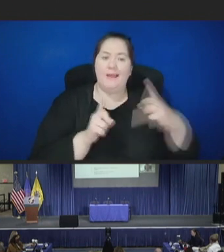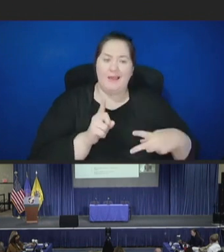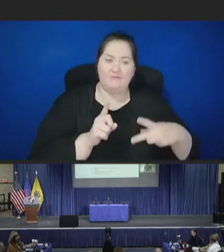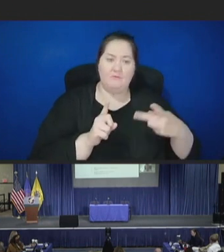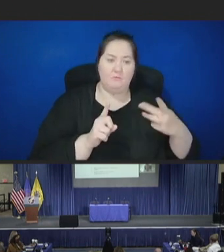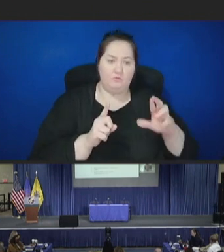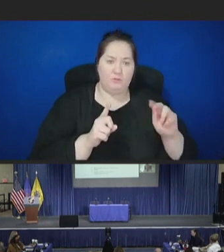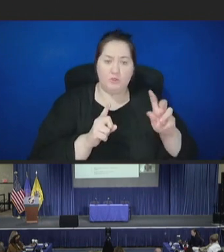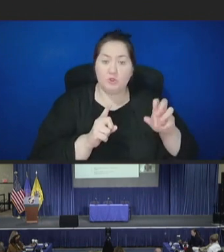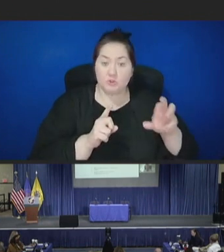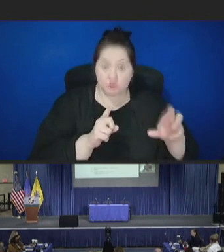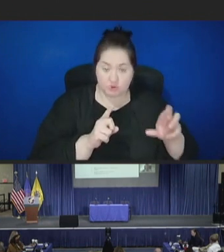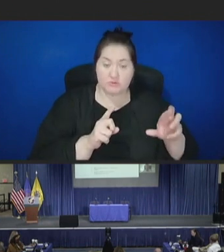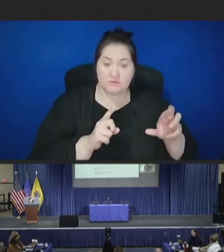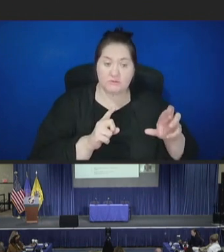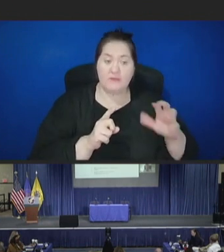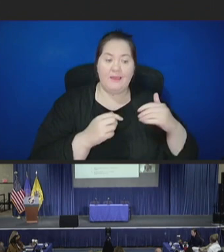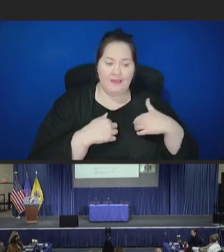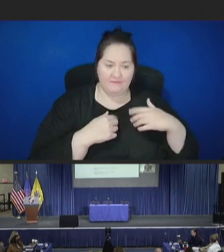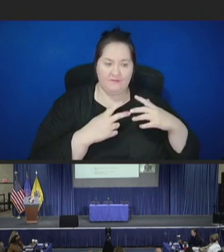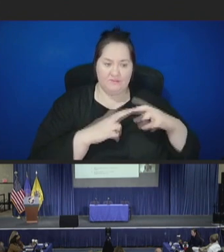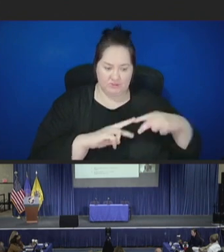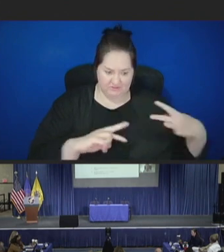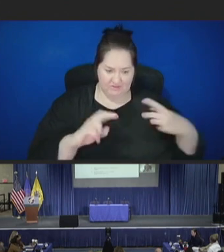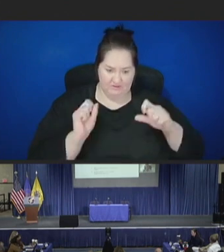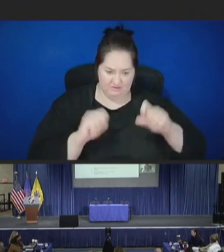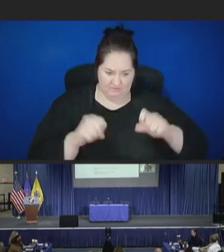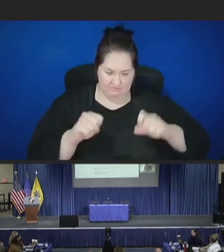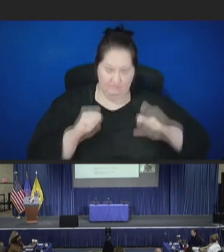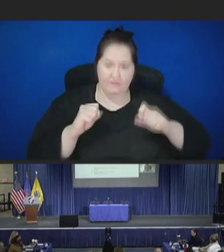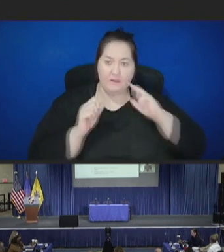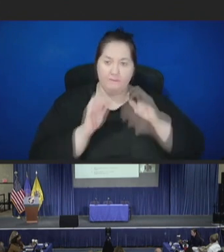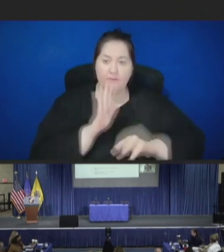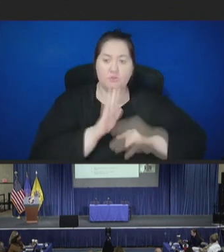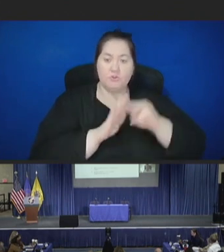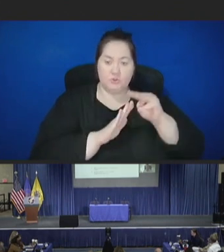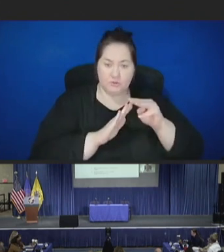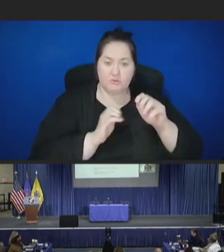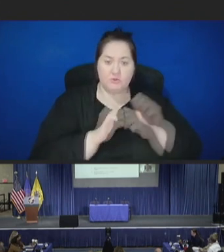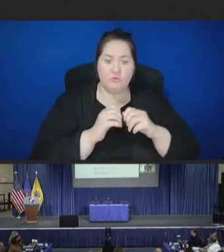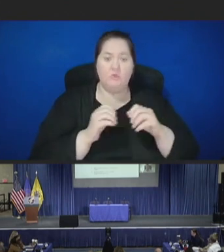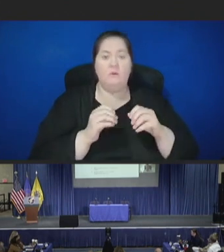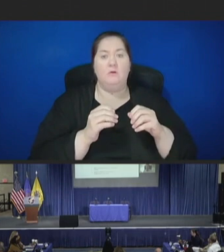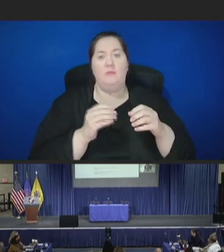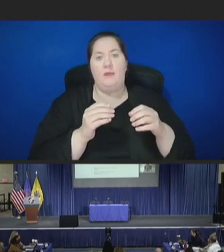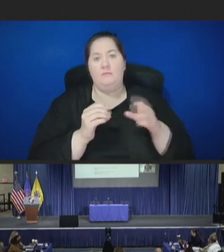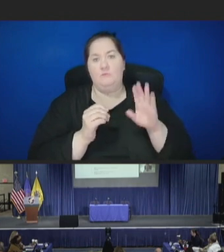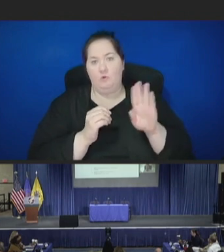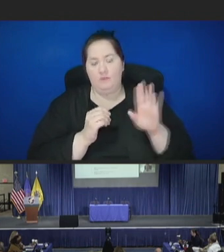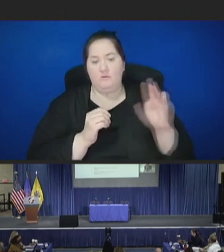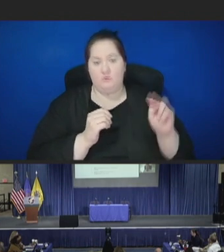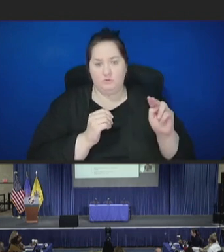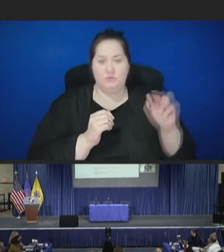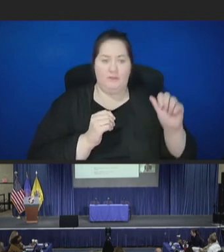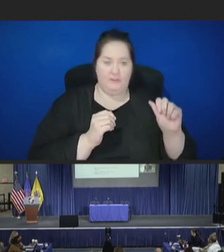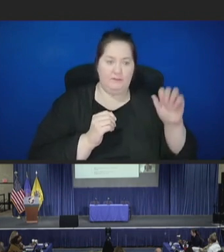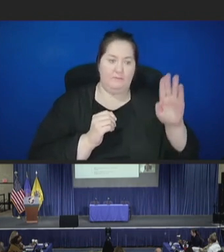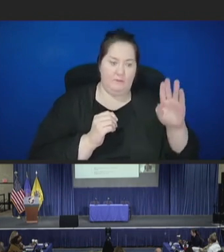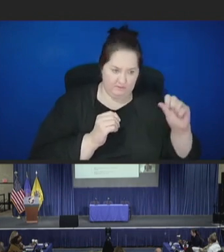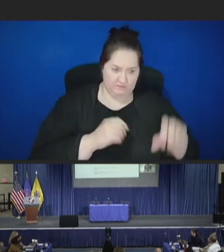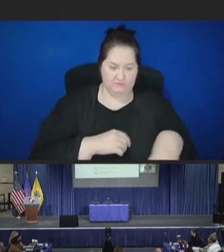precursors that have the genetic capability of maturing towards broadly neutralizing antibodies.